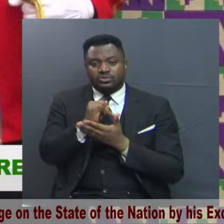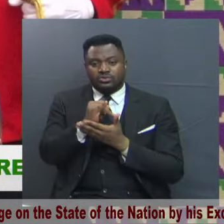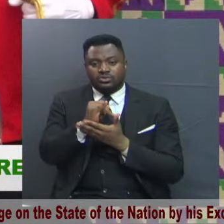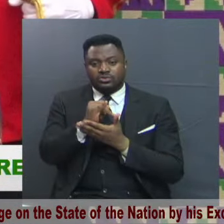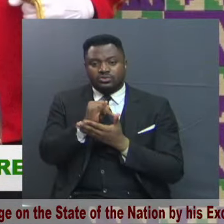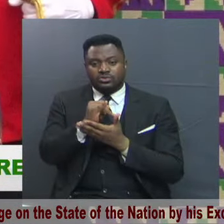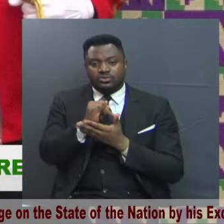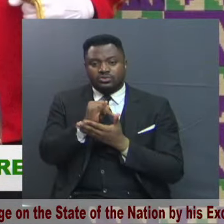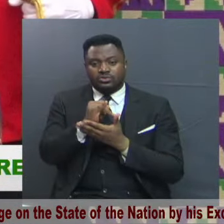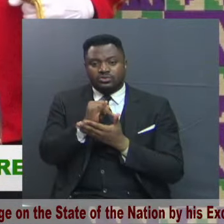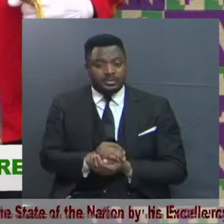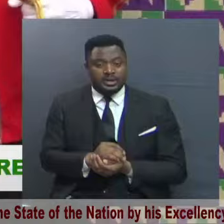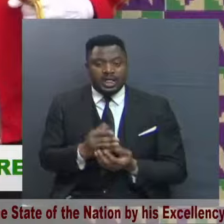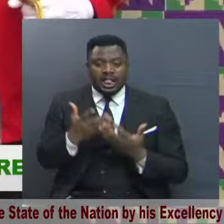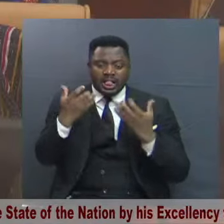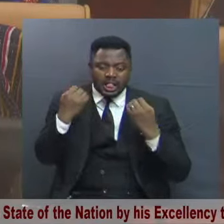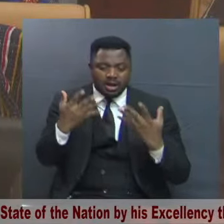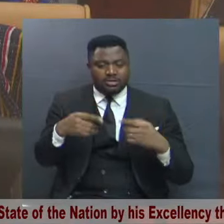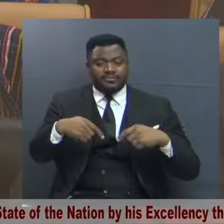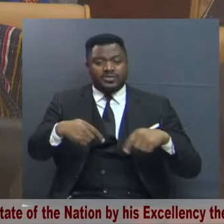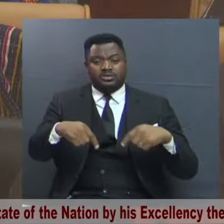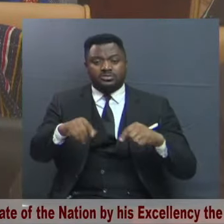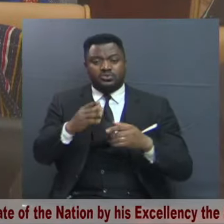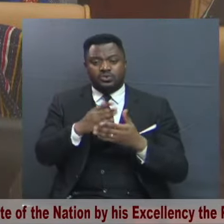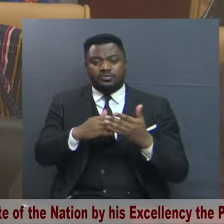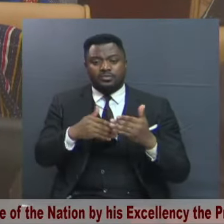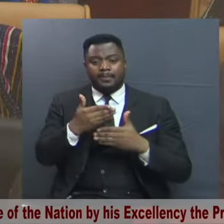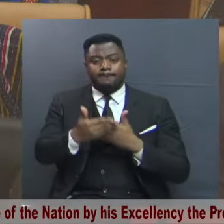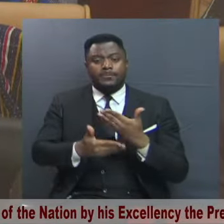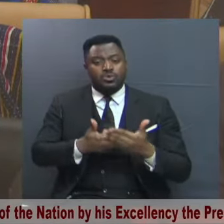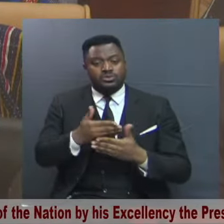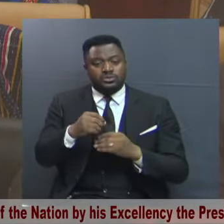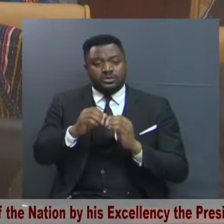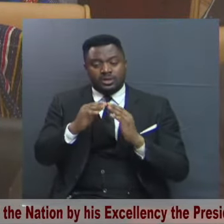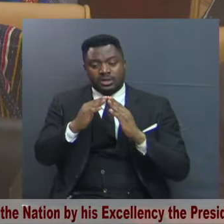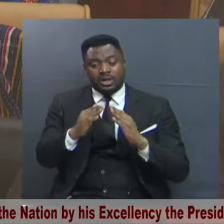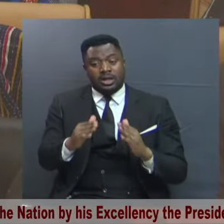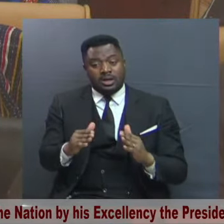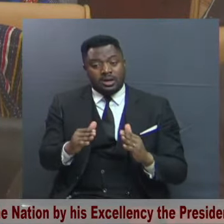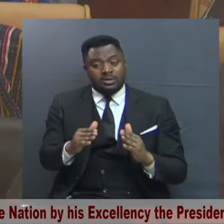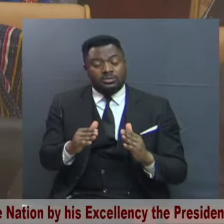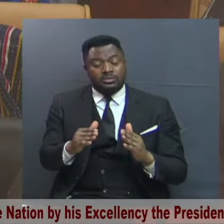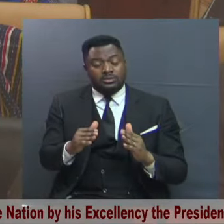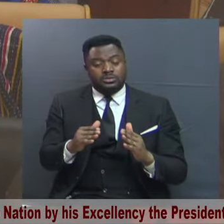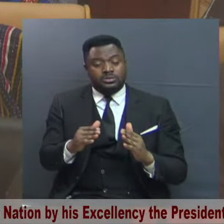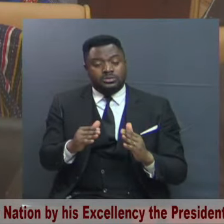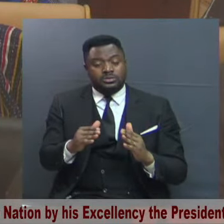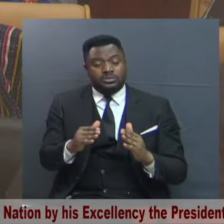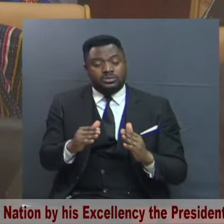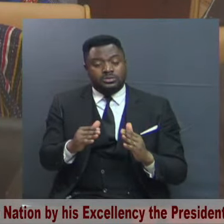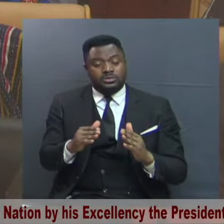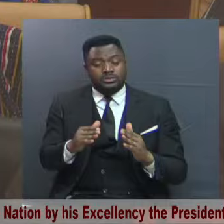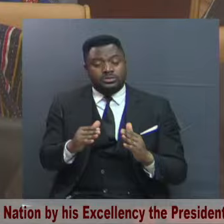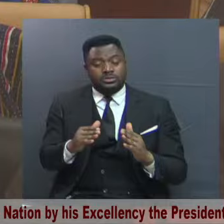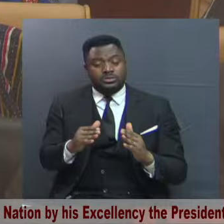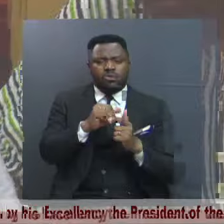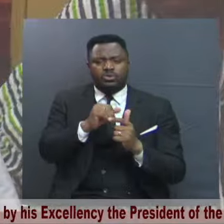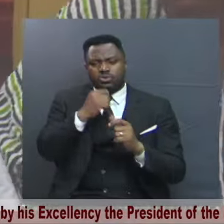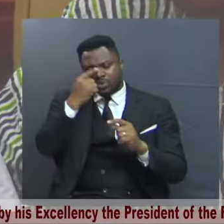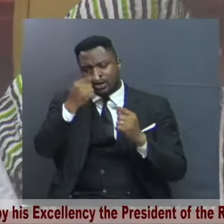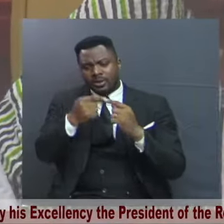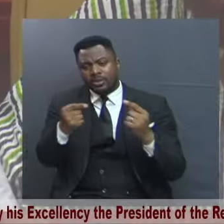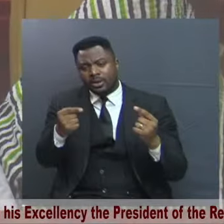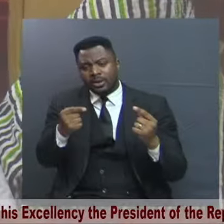memory there's a lot of anxiety about some of the procedures in the house we will not agree all agree with everything